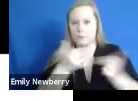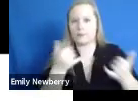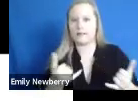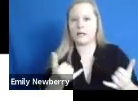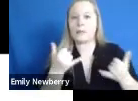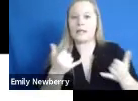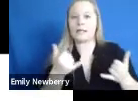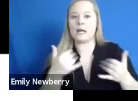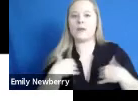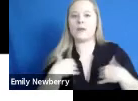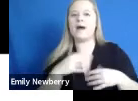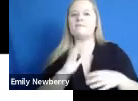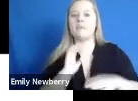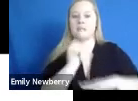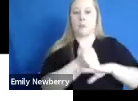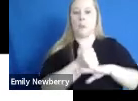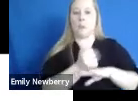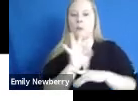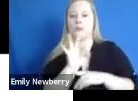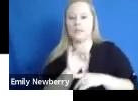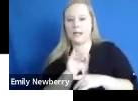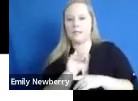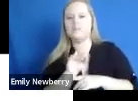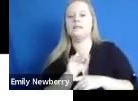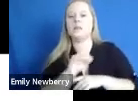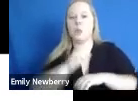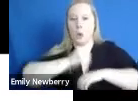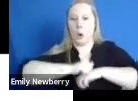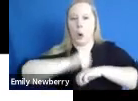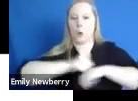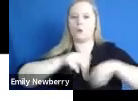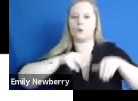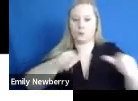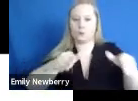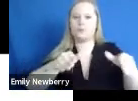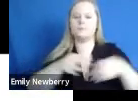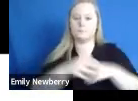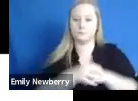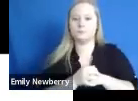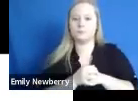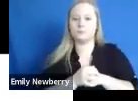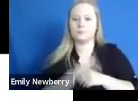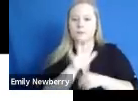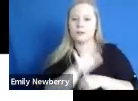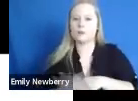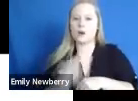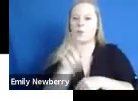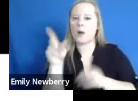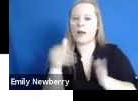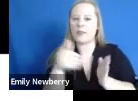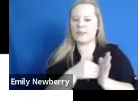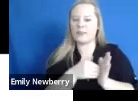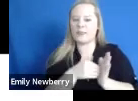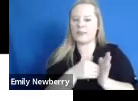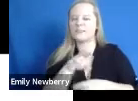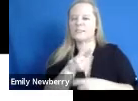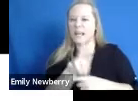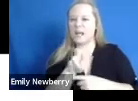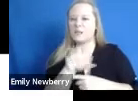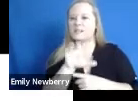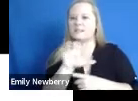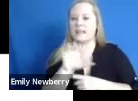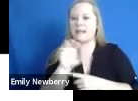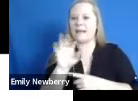installed 90 miles of concrete line canals that flows about 1,800 CFS through our main